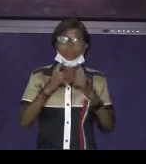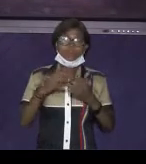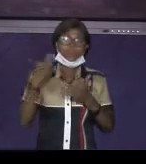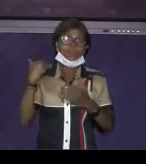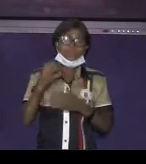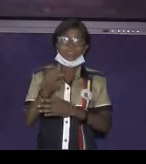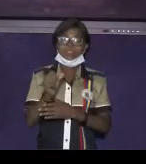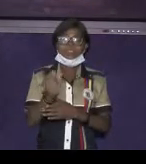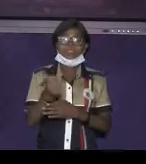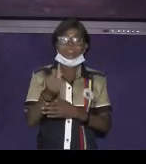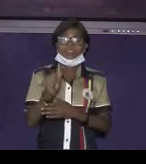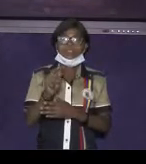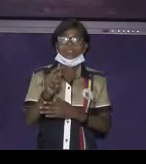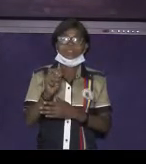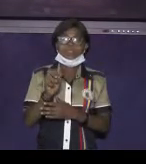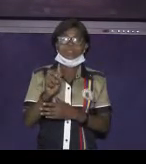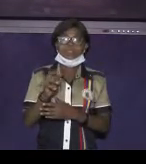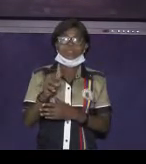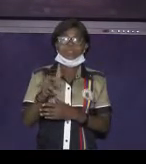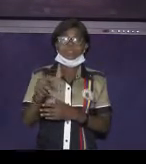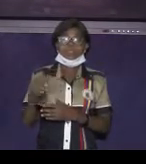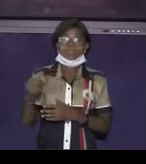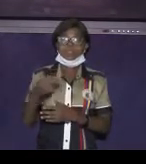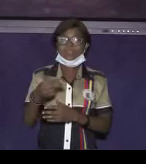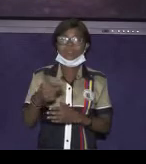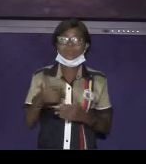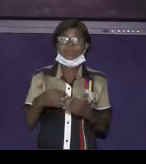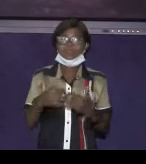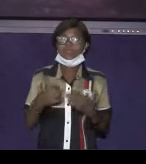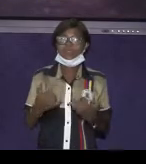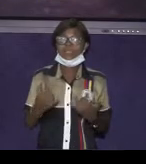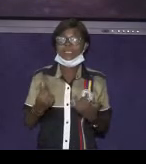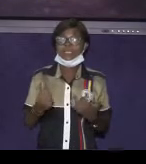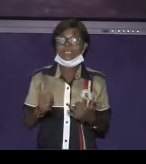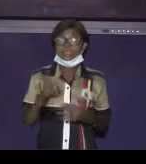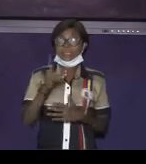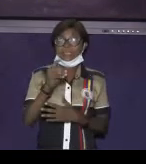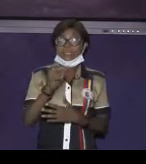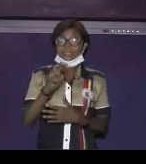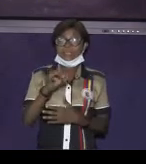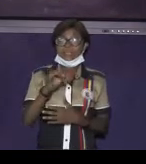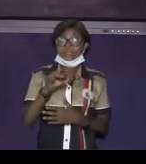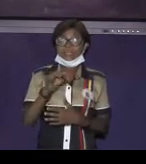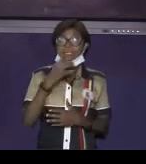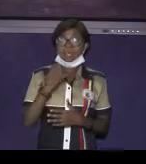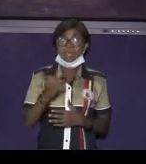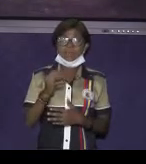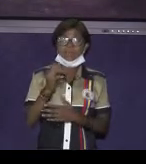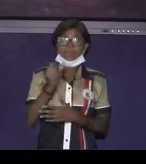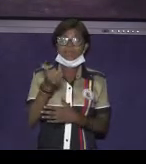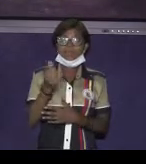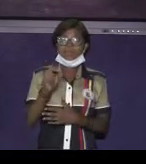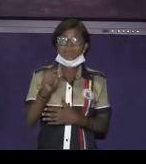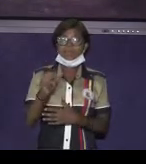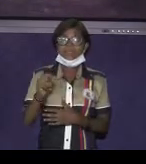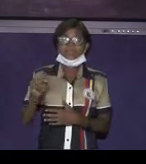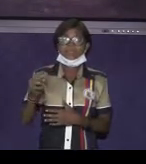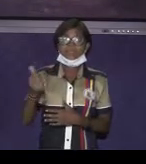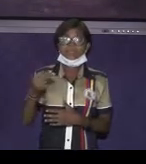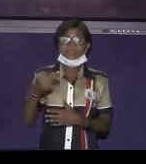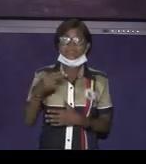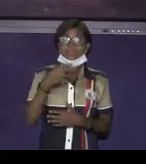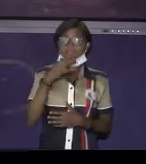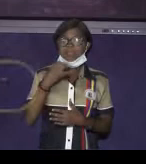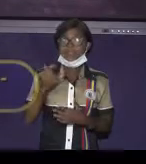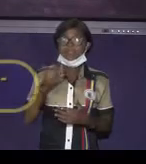land. Now, on to derived savanna. Derived savanna was once covered in forests, but has